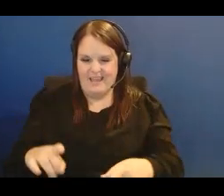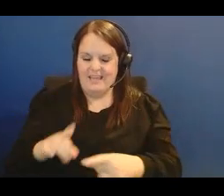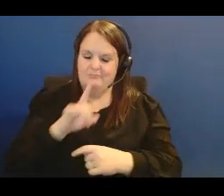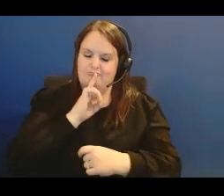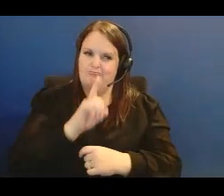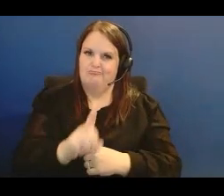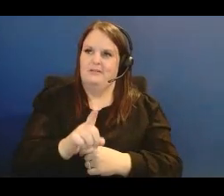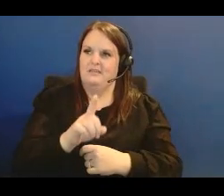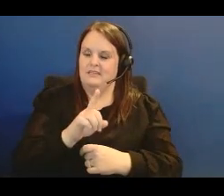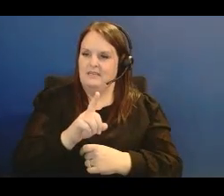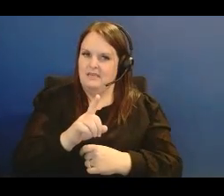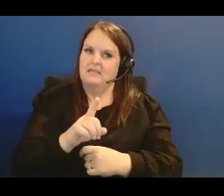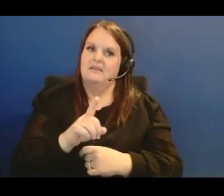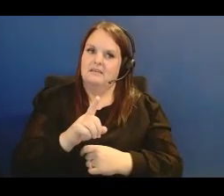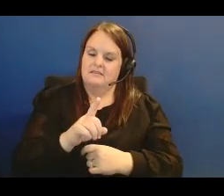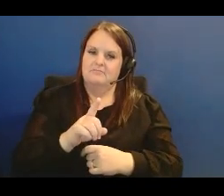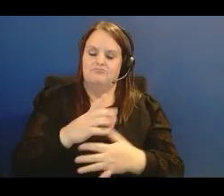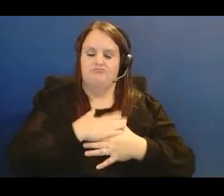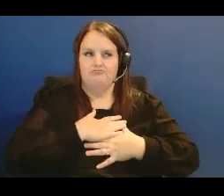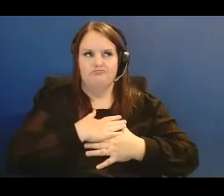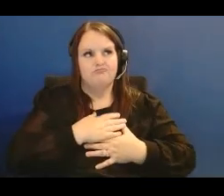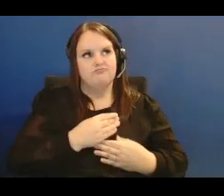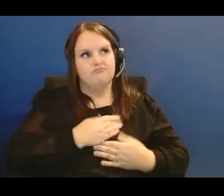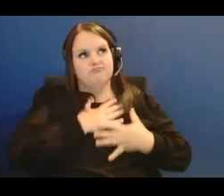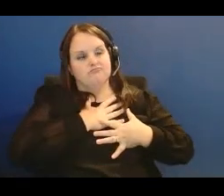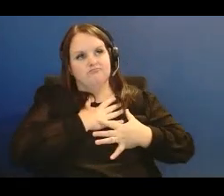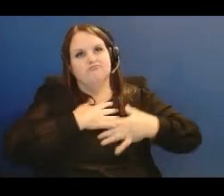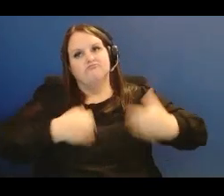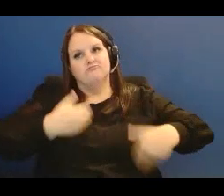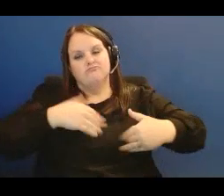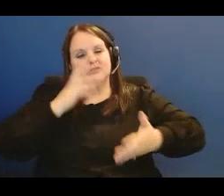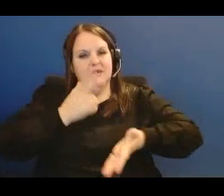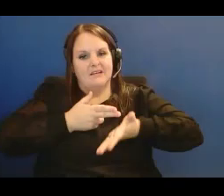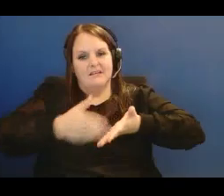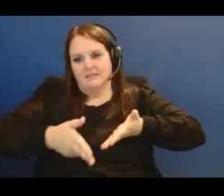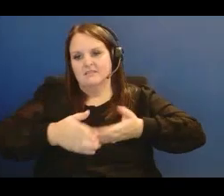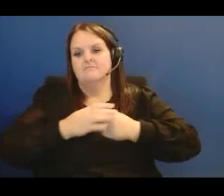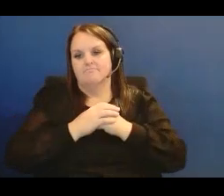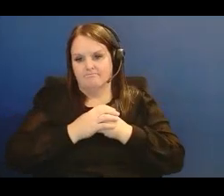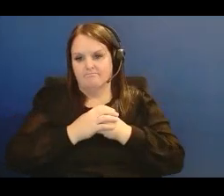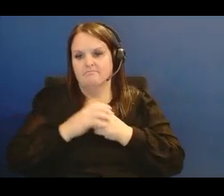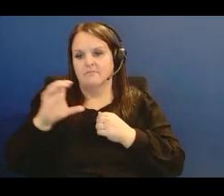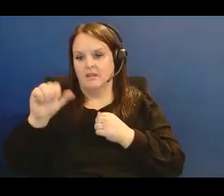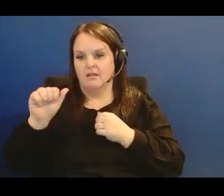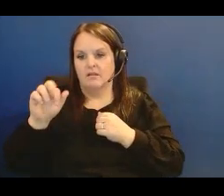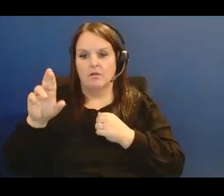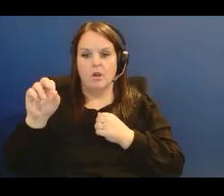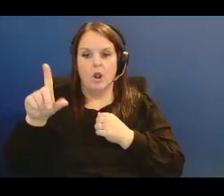very, very it was heartwarming, to be honest, Mr. Chair. Carlos has a very good